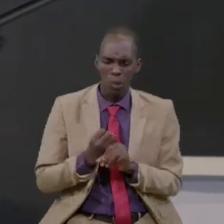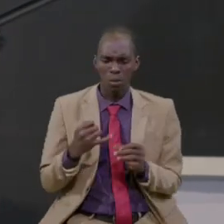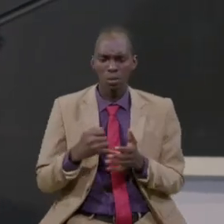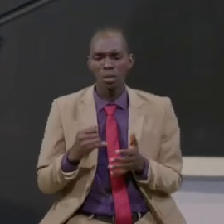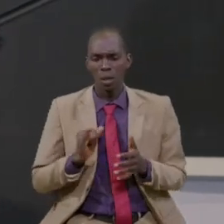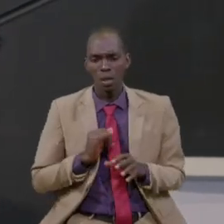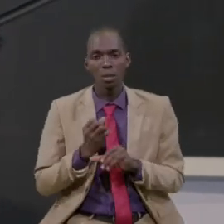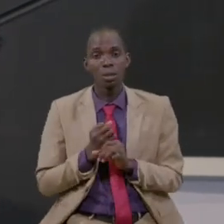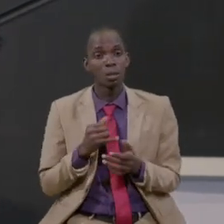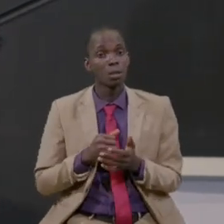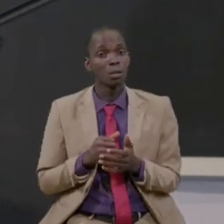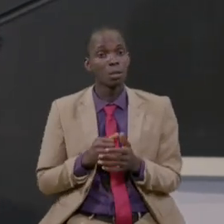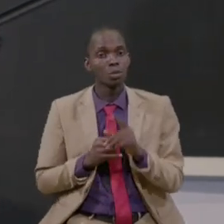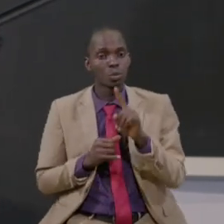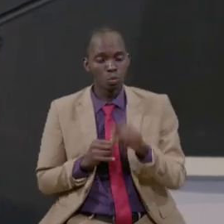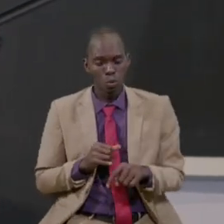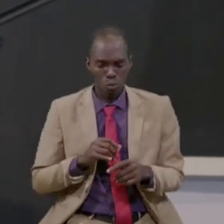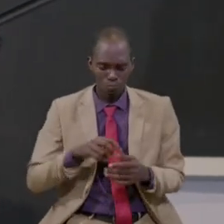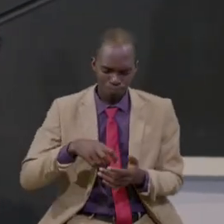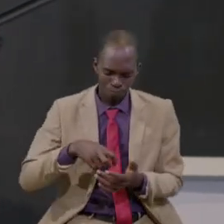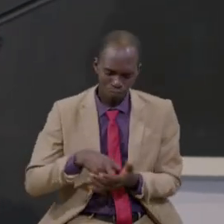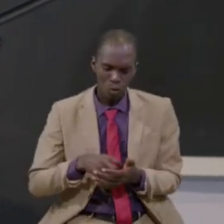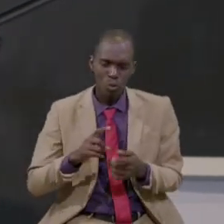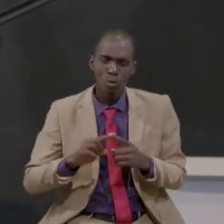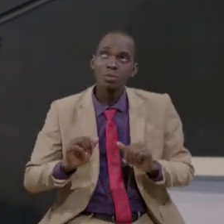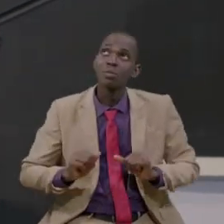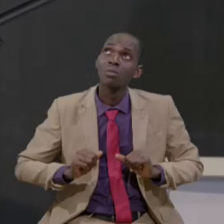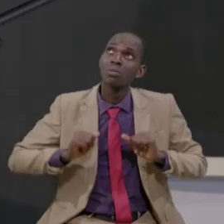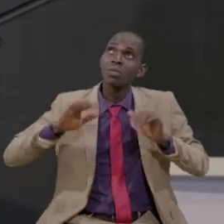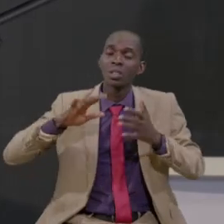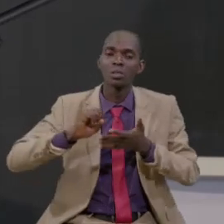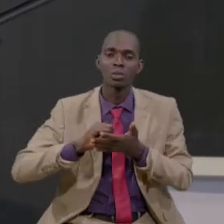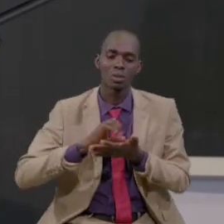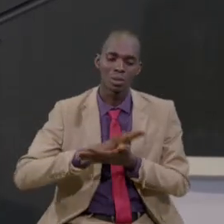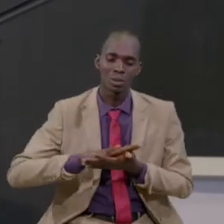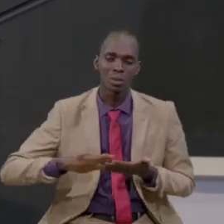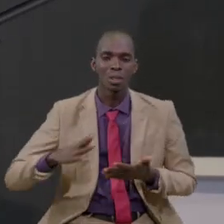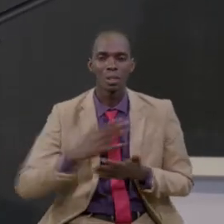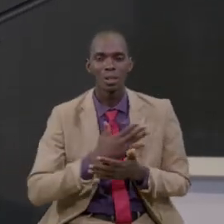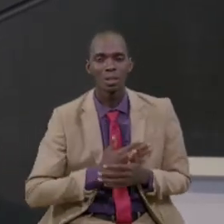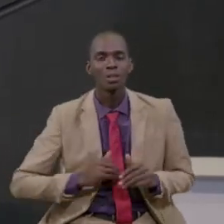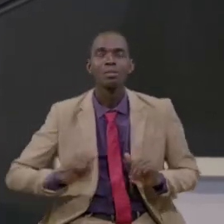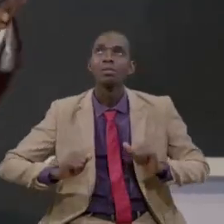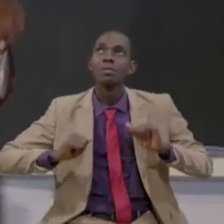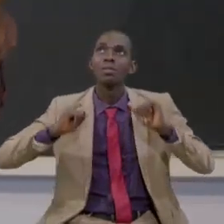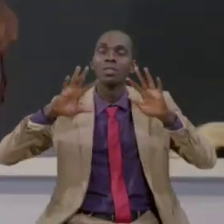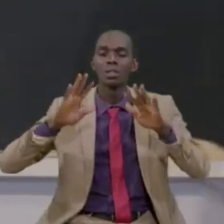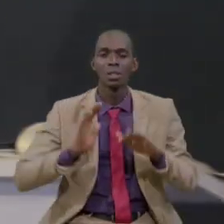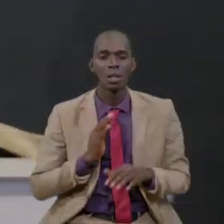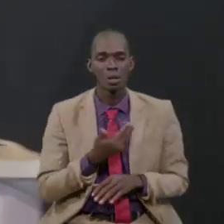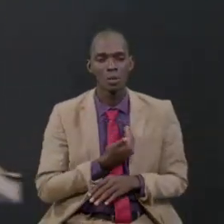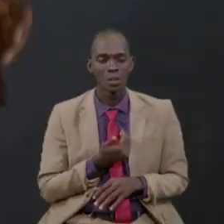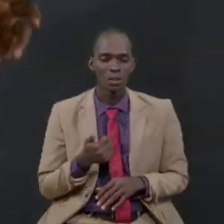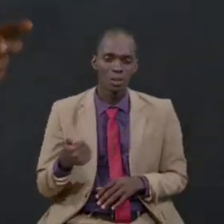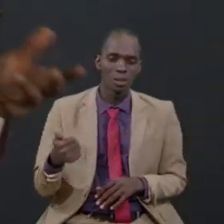and consecrate and totally submit and surrender ourselves to Christ and